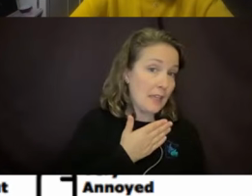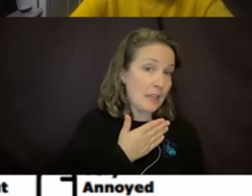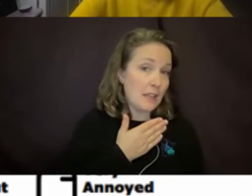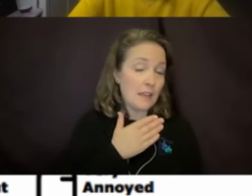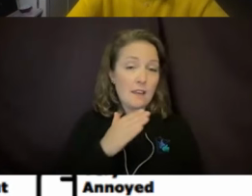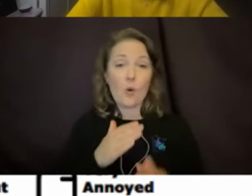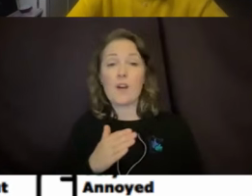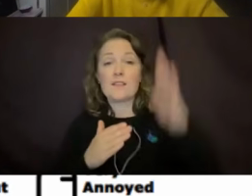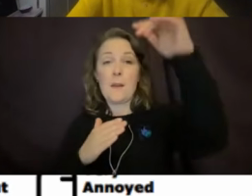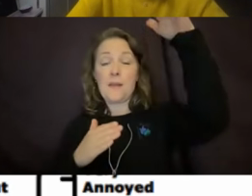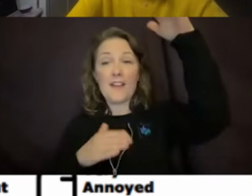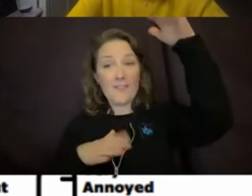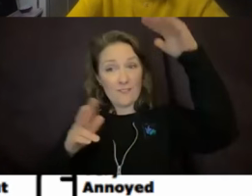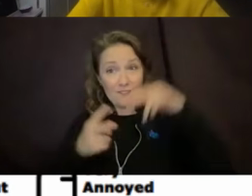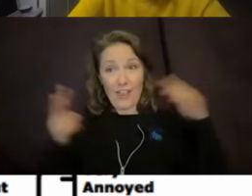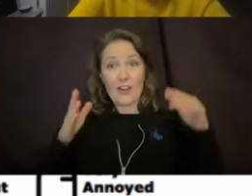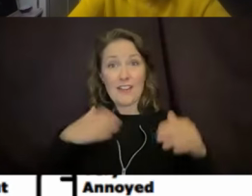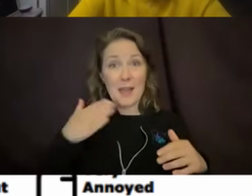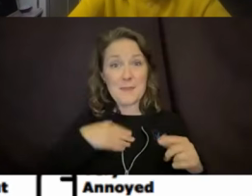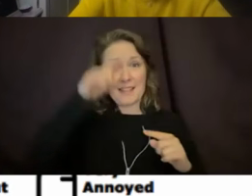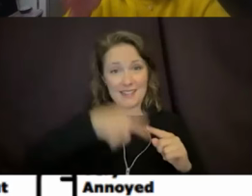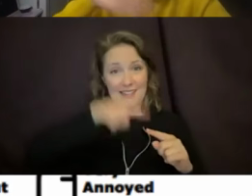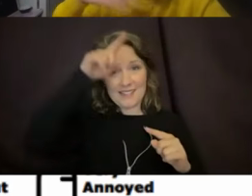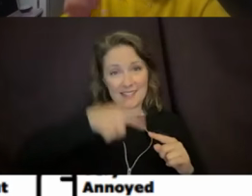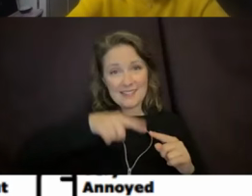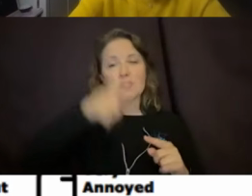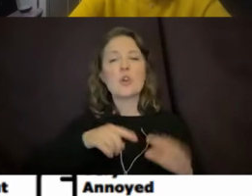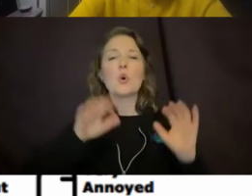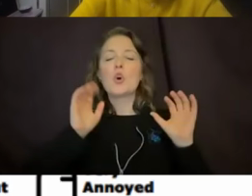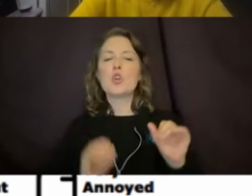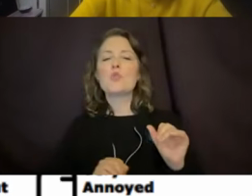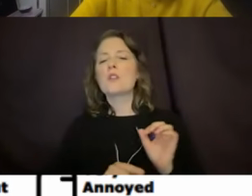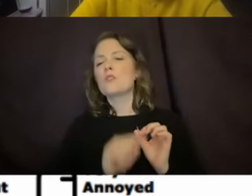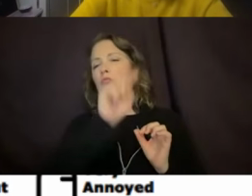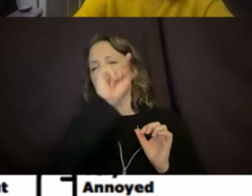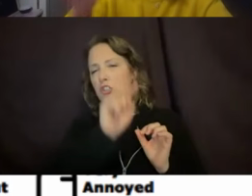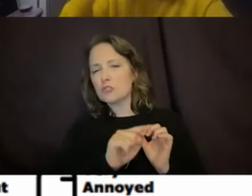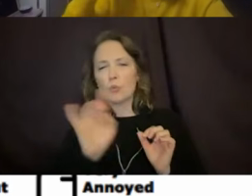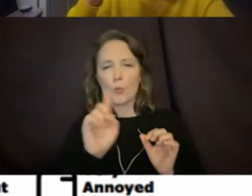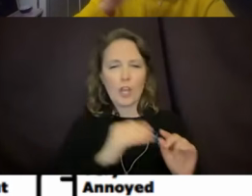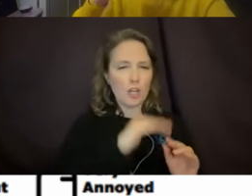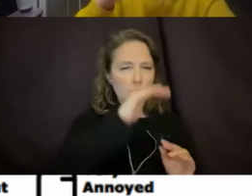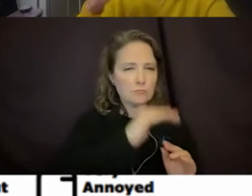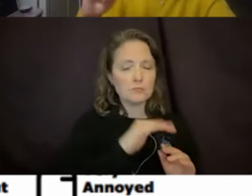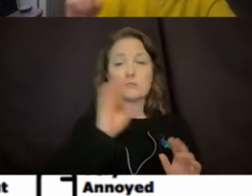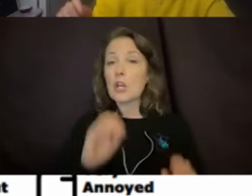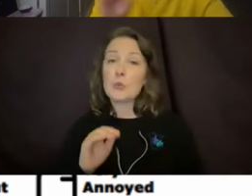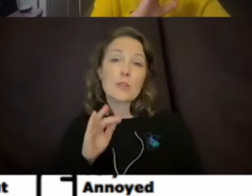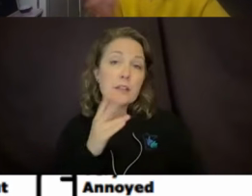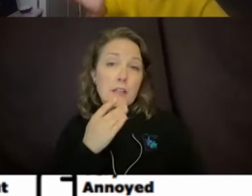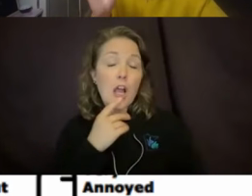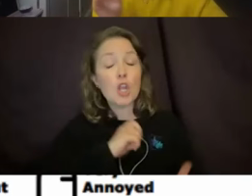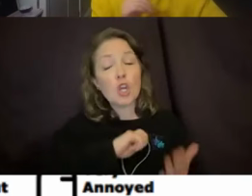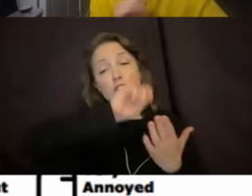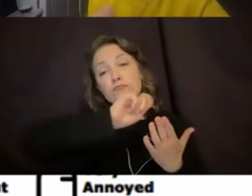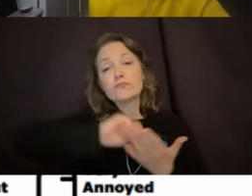top of the thermometer it says very happy, in the middle it says happy. So then there are some of these ranges and you can have them color in the thermometers or like